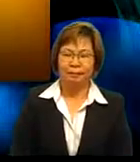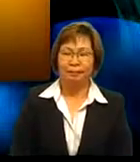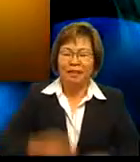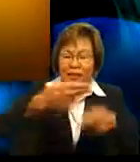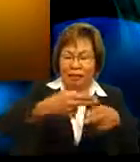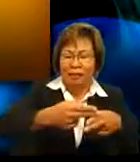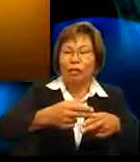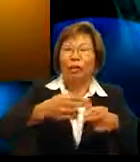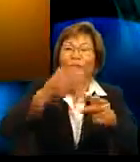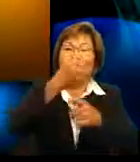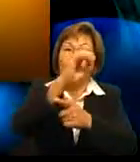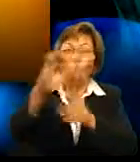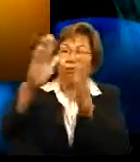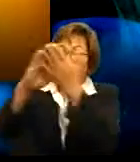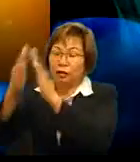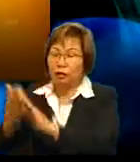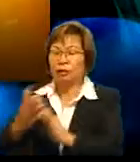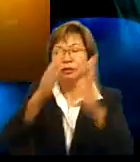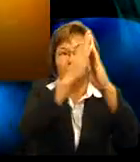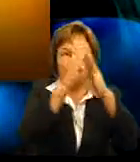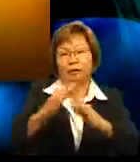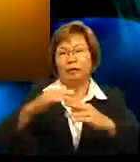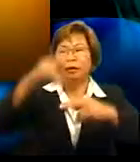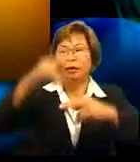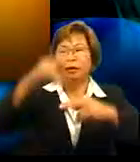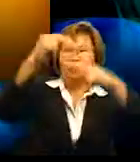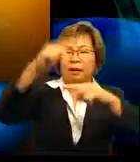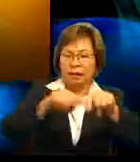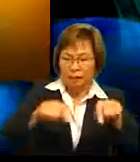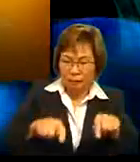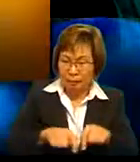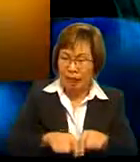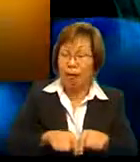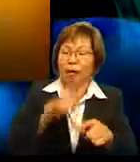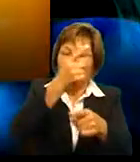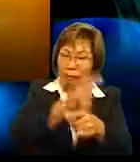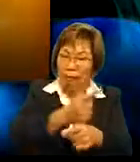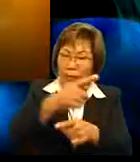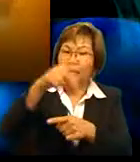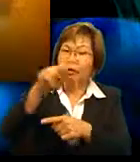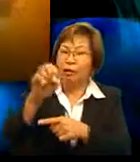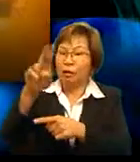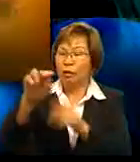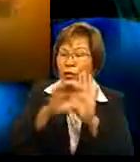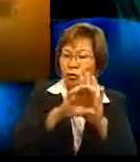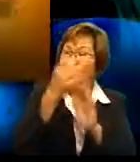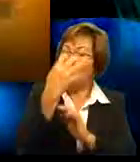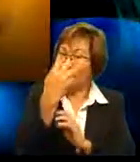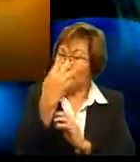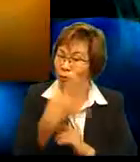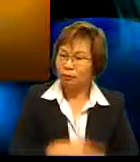The names of towns, cities, buildings and landmarks are proper nouns. For example, Hong